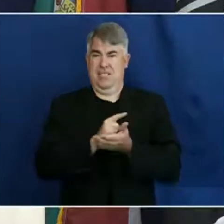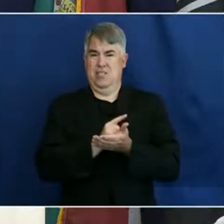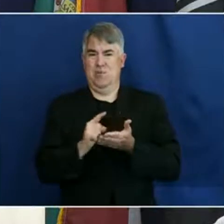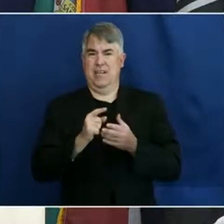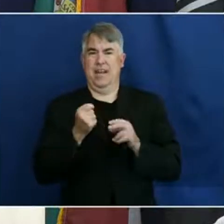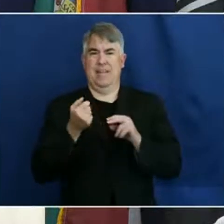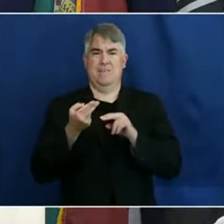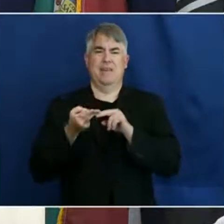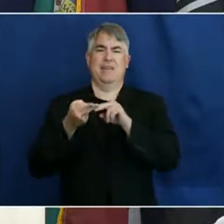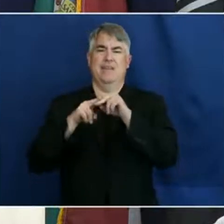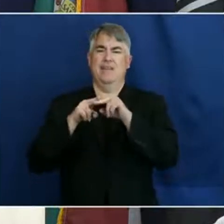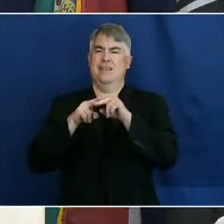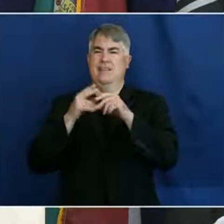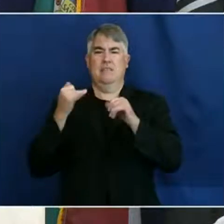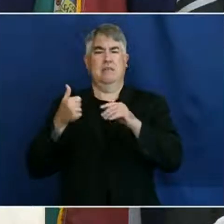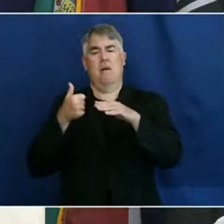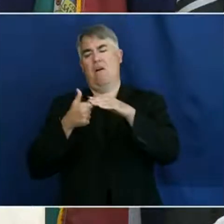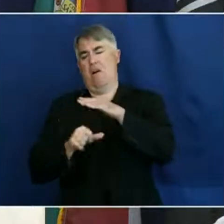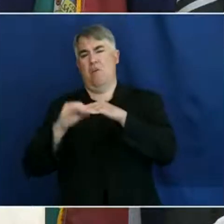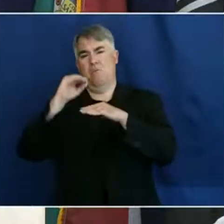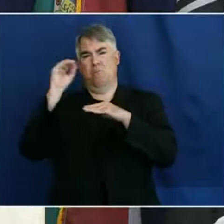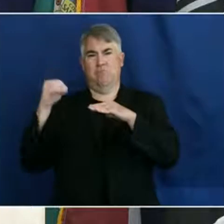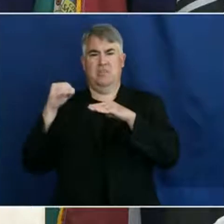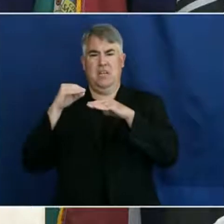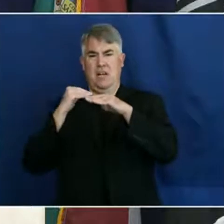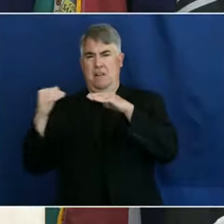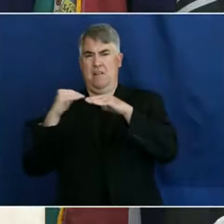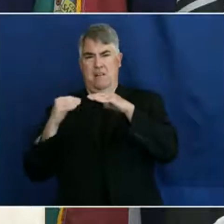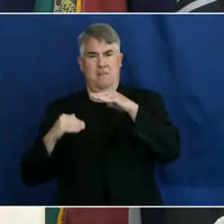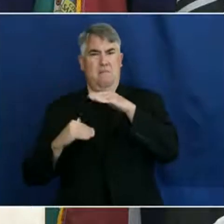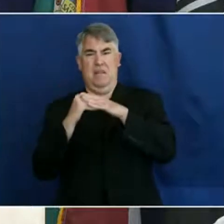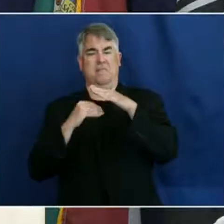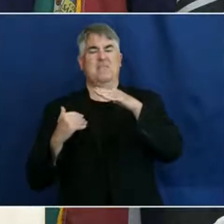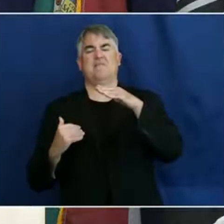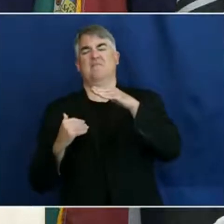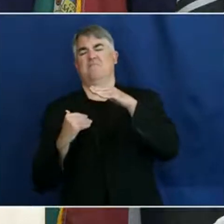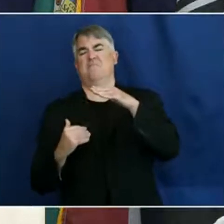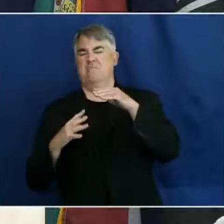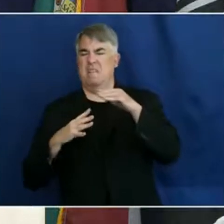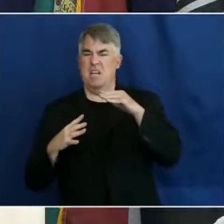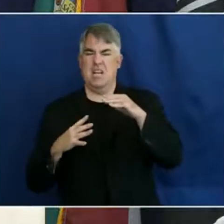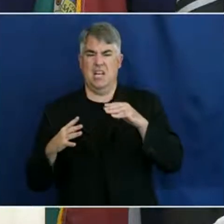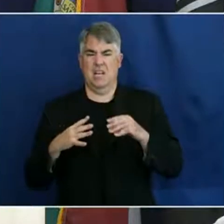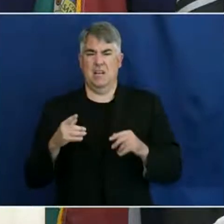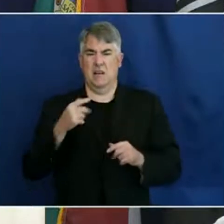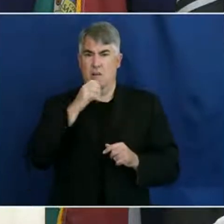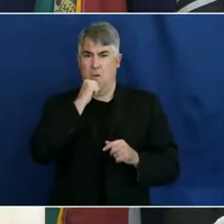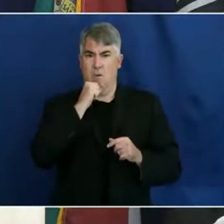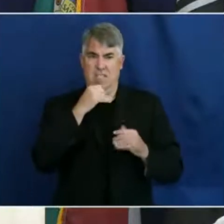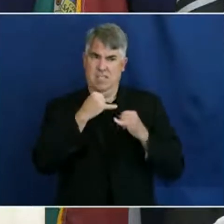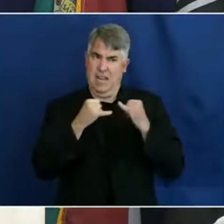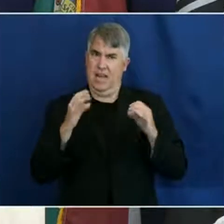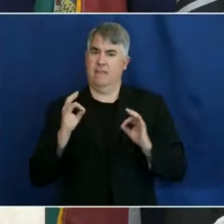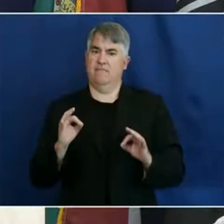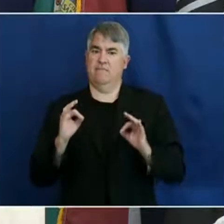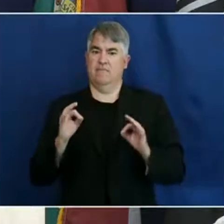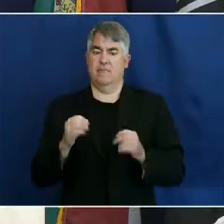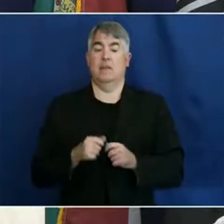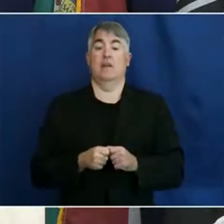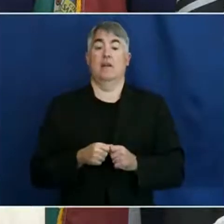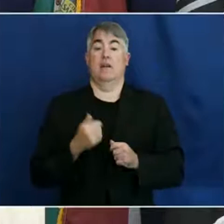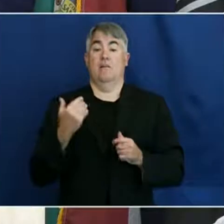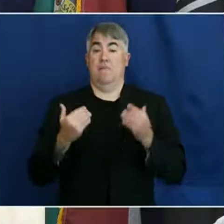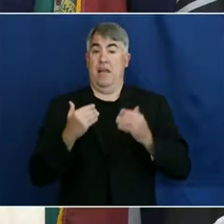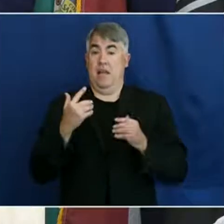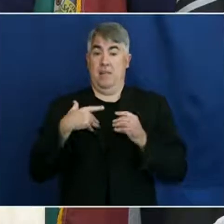kept us under that tier for where we need to be to move into orange. And again, it is likely in the coming weeks it may plateau, stay